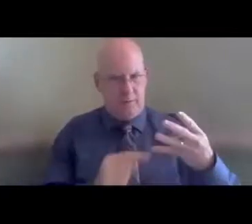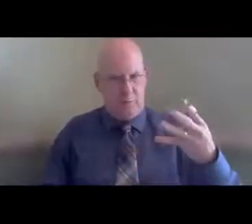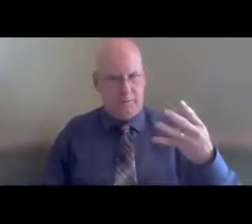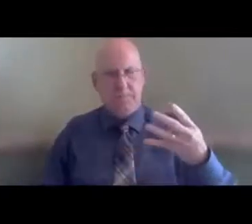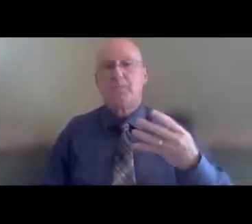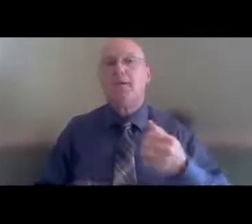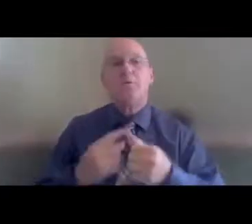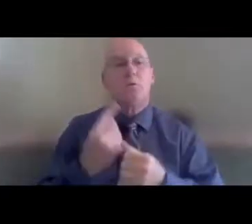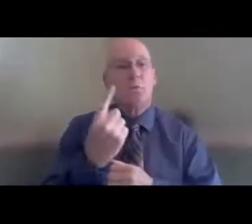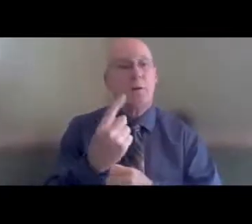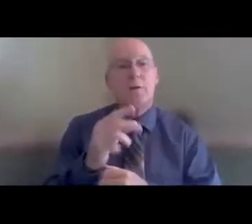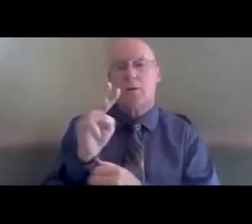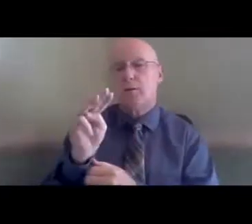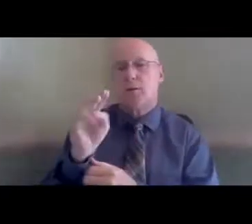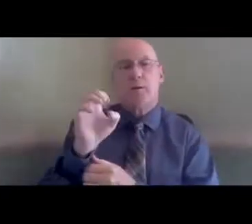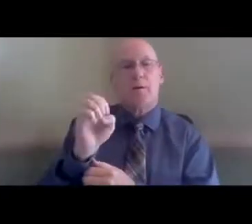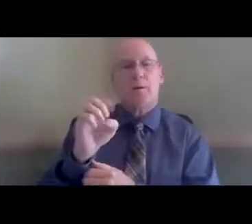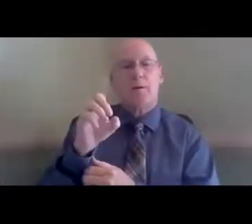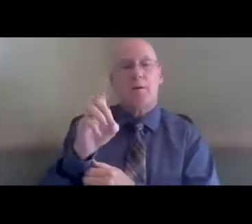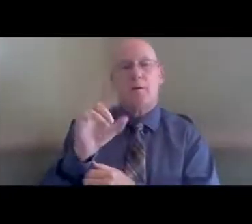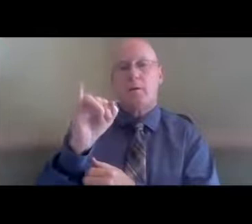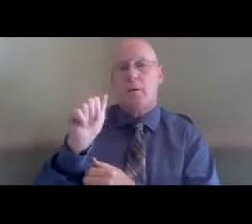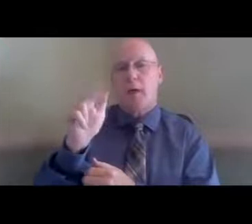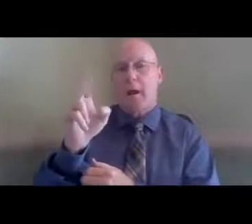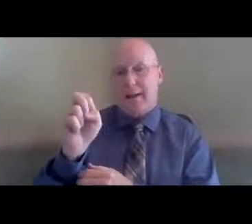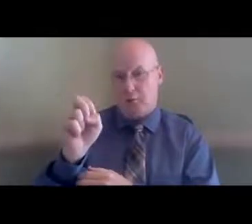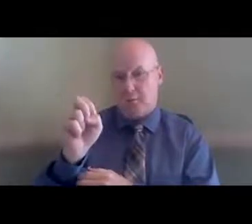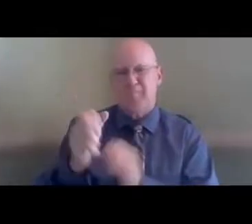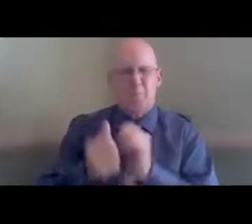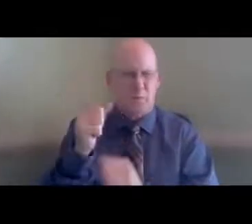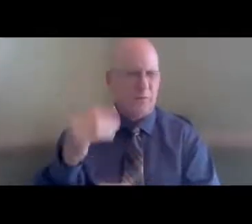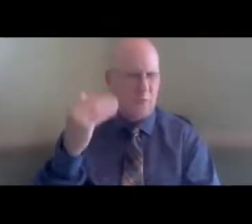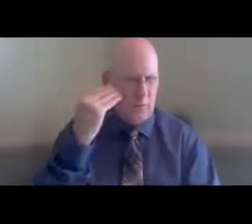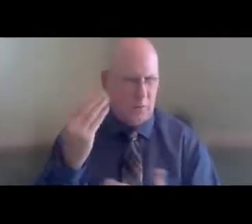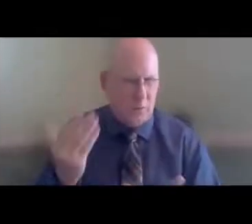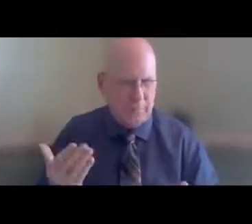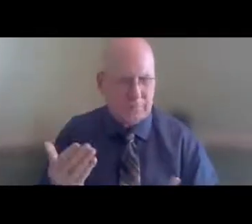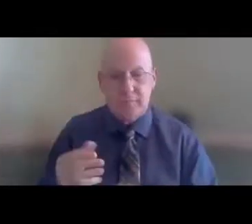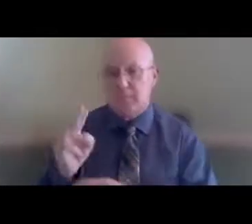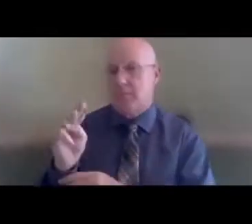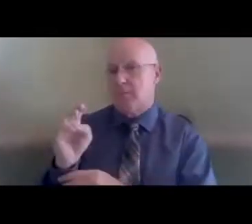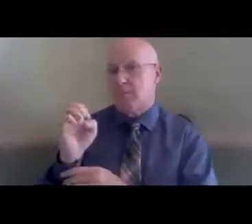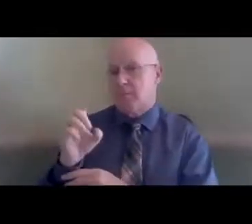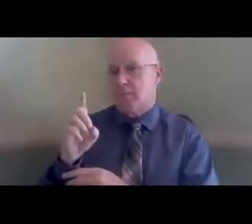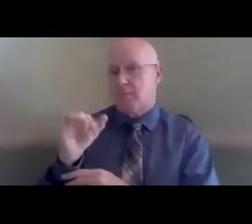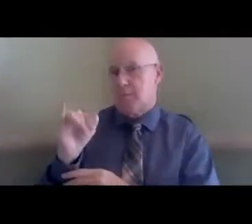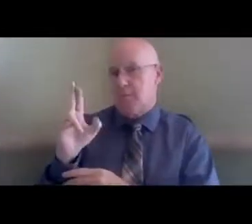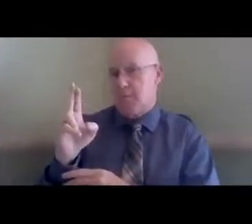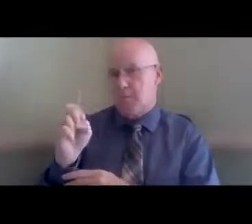first one is Medicare, and most of you are familiar with that, and hopefully you realize Medicare does not have